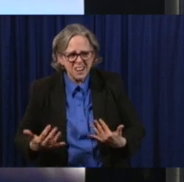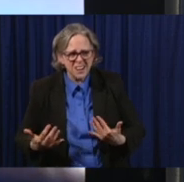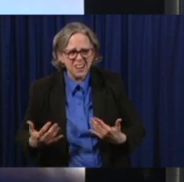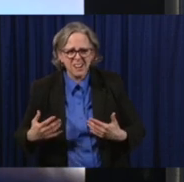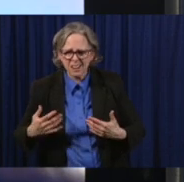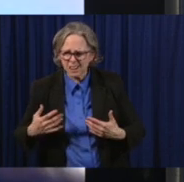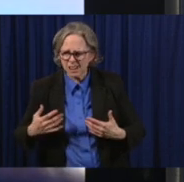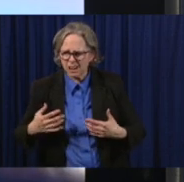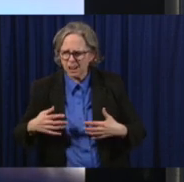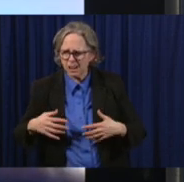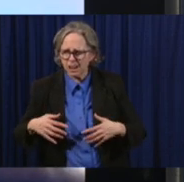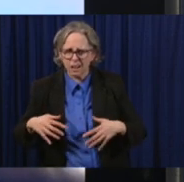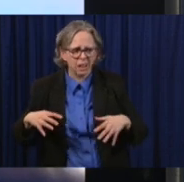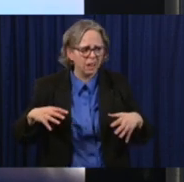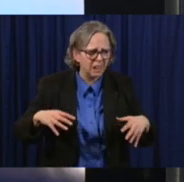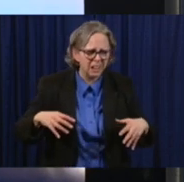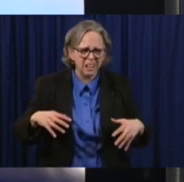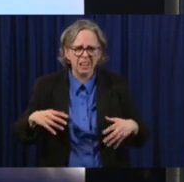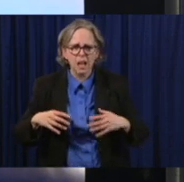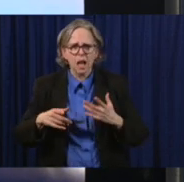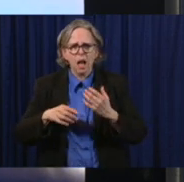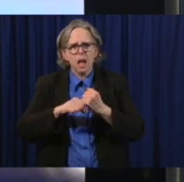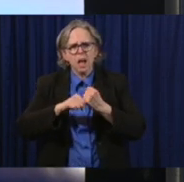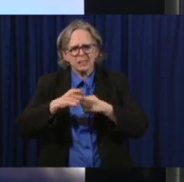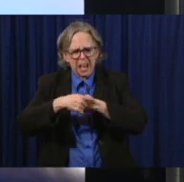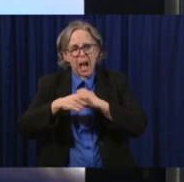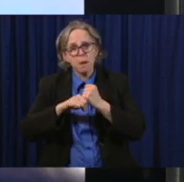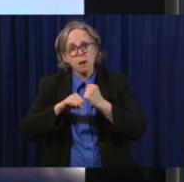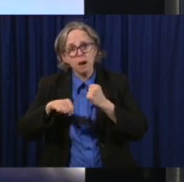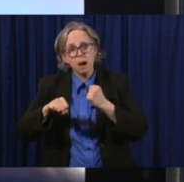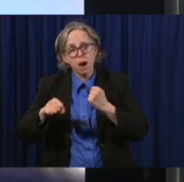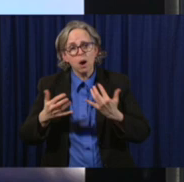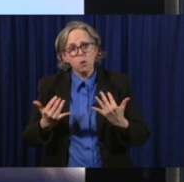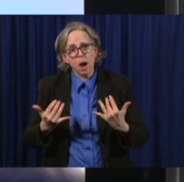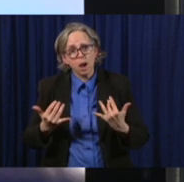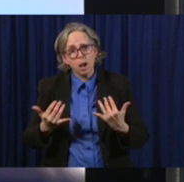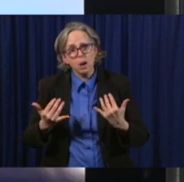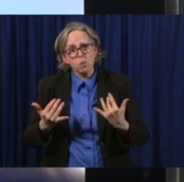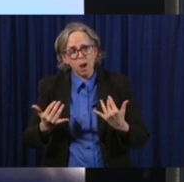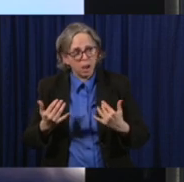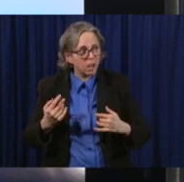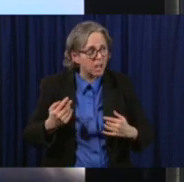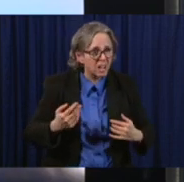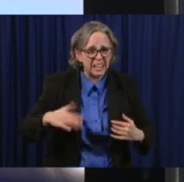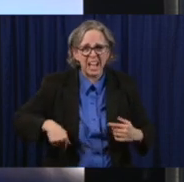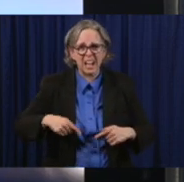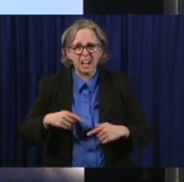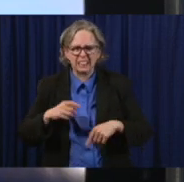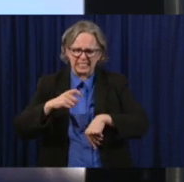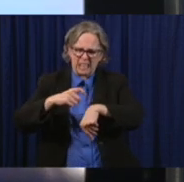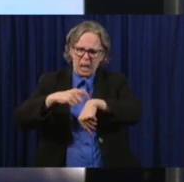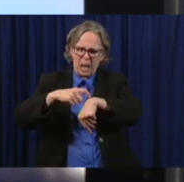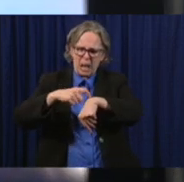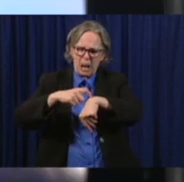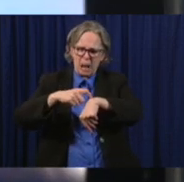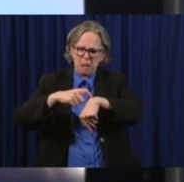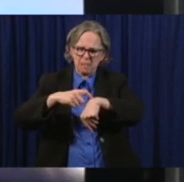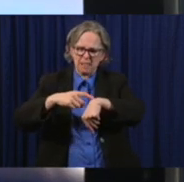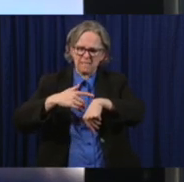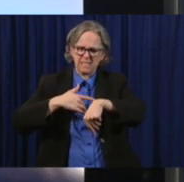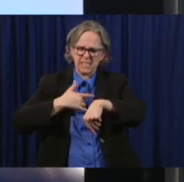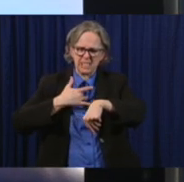time is dragging on. And so time is relative in the sense that how is it